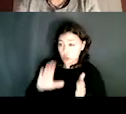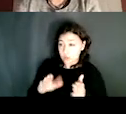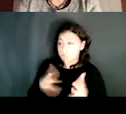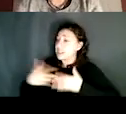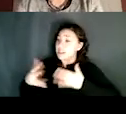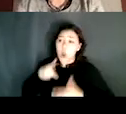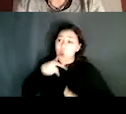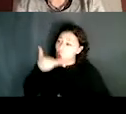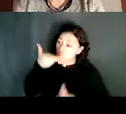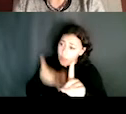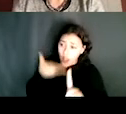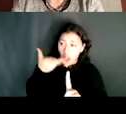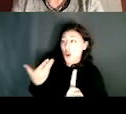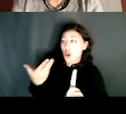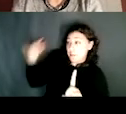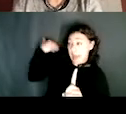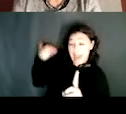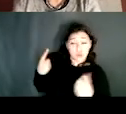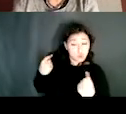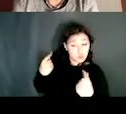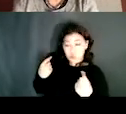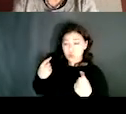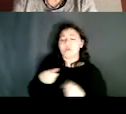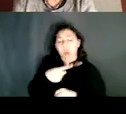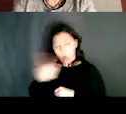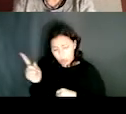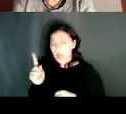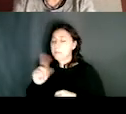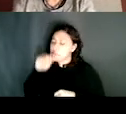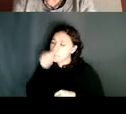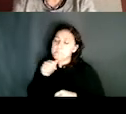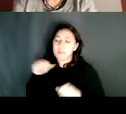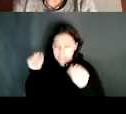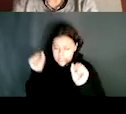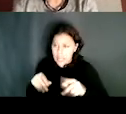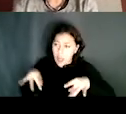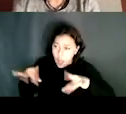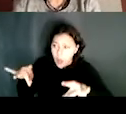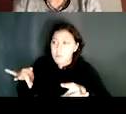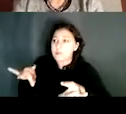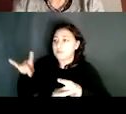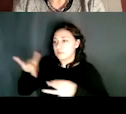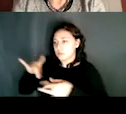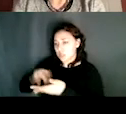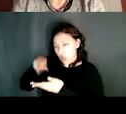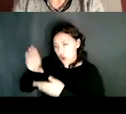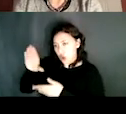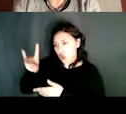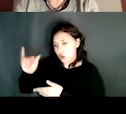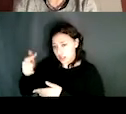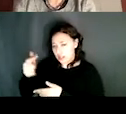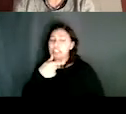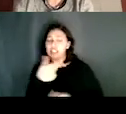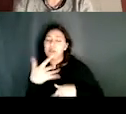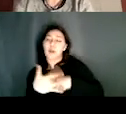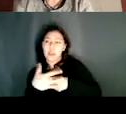than capable of conquering our coding and that she would be there along our journey." Students also appreciated how